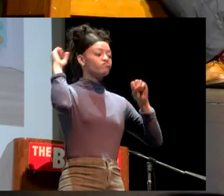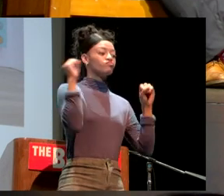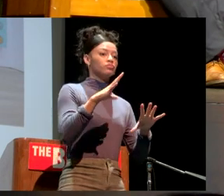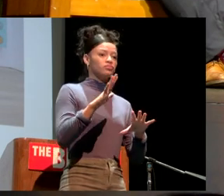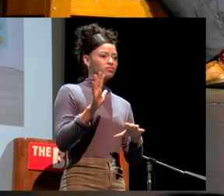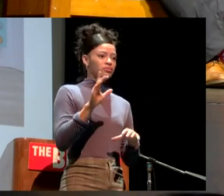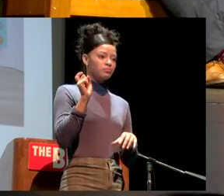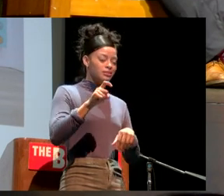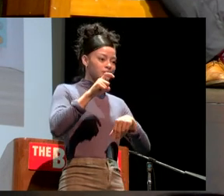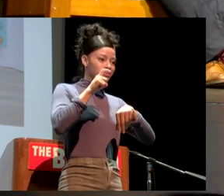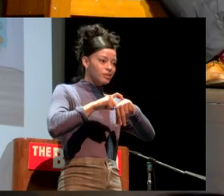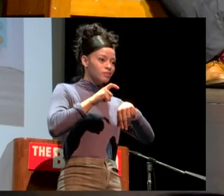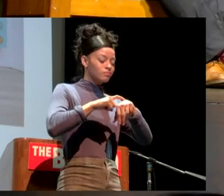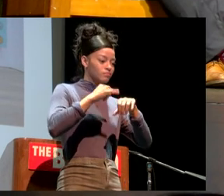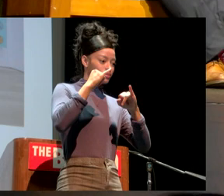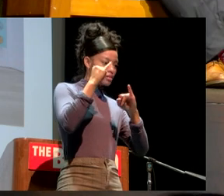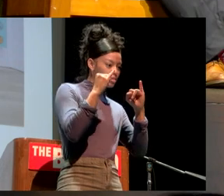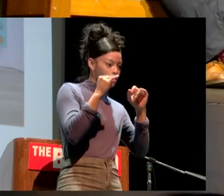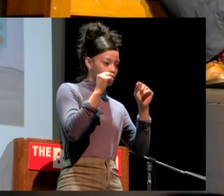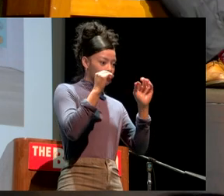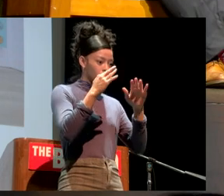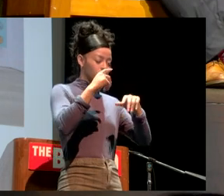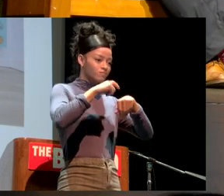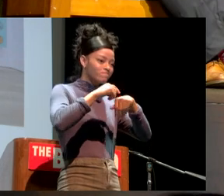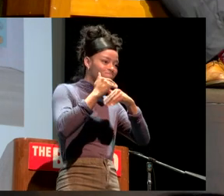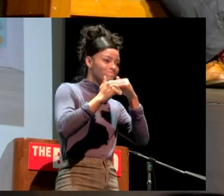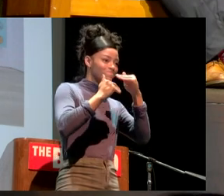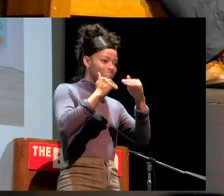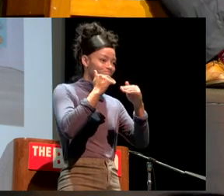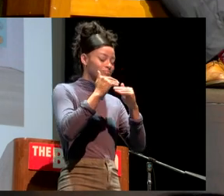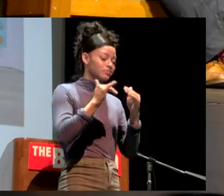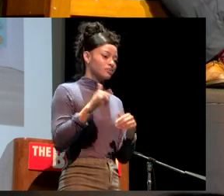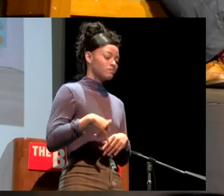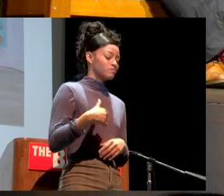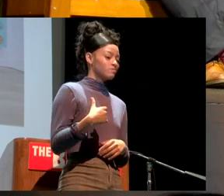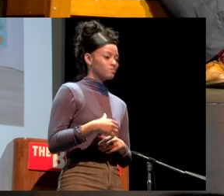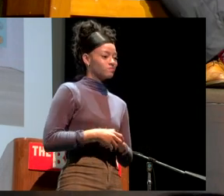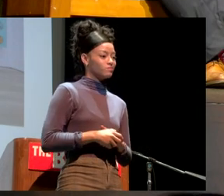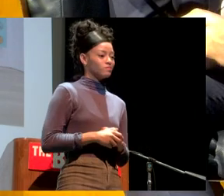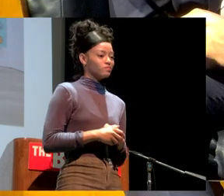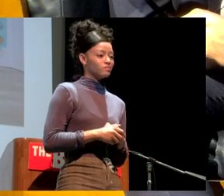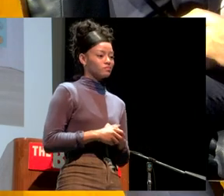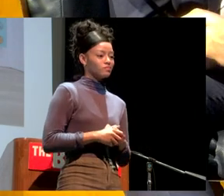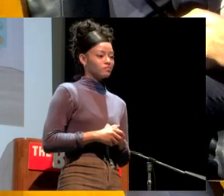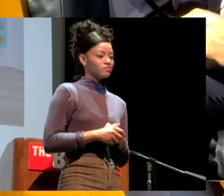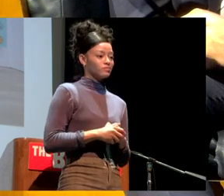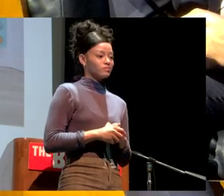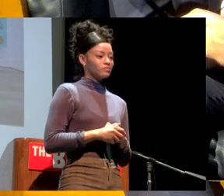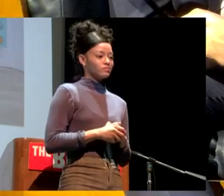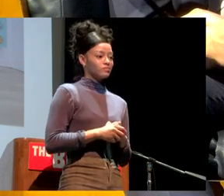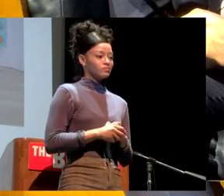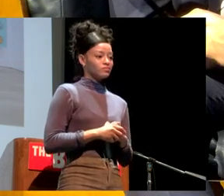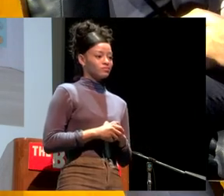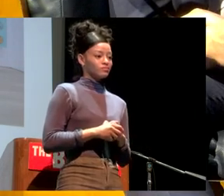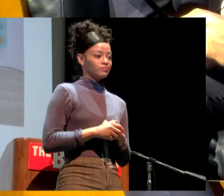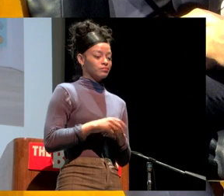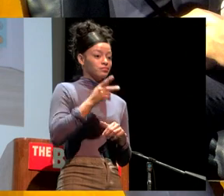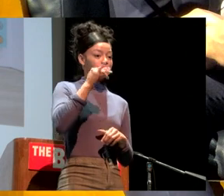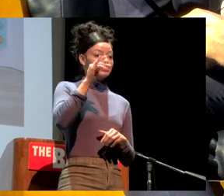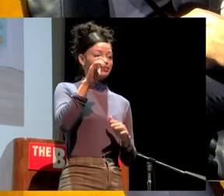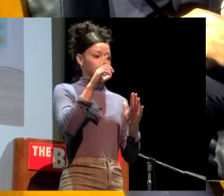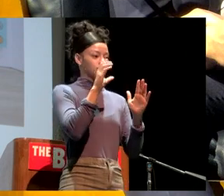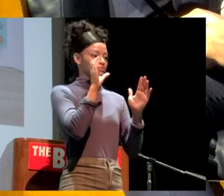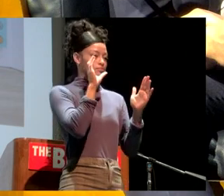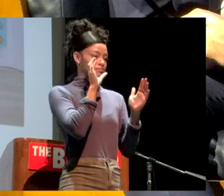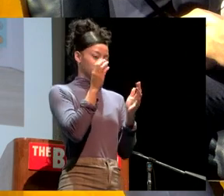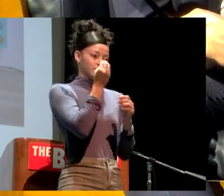think is crazy when you think of pixel art as well. That's why it's really pixel art, and it's hard what they did. Like, they did all by hand, and it's not even the